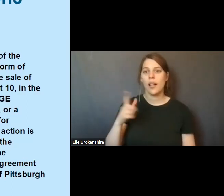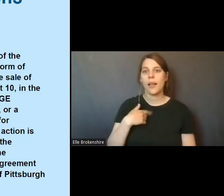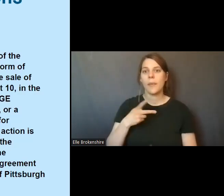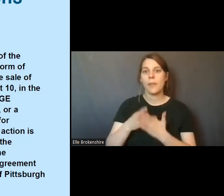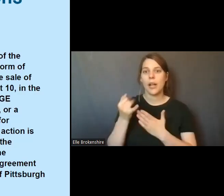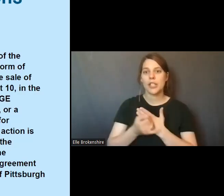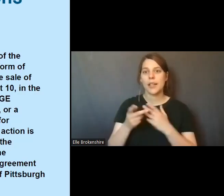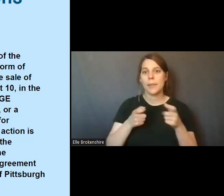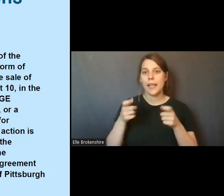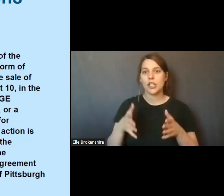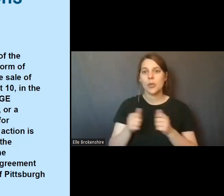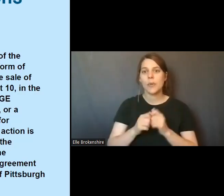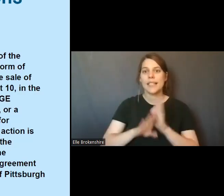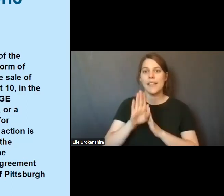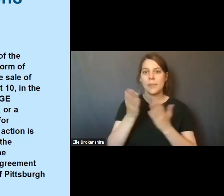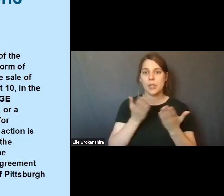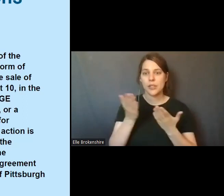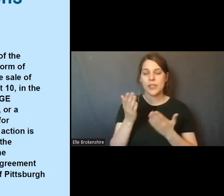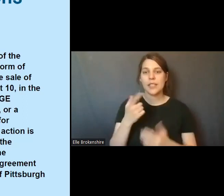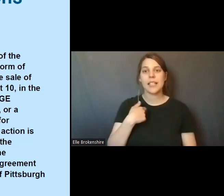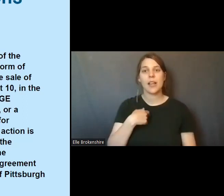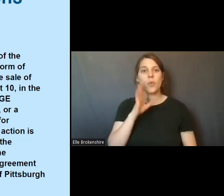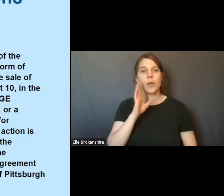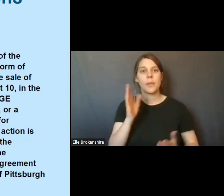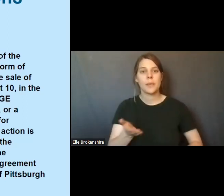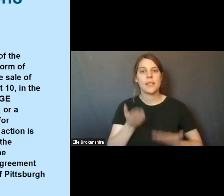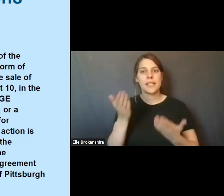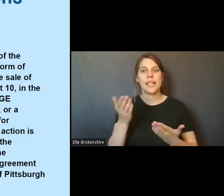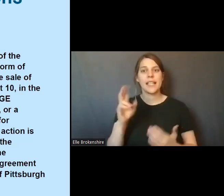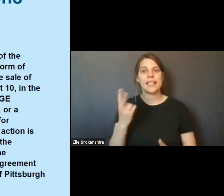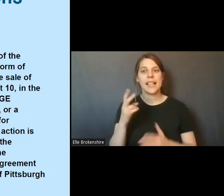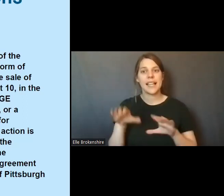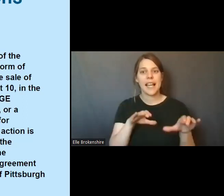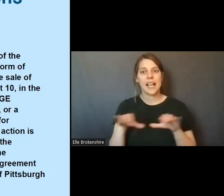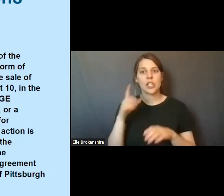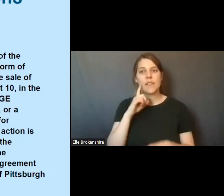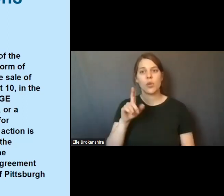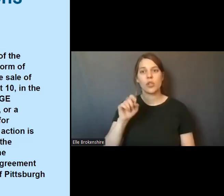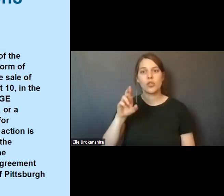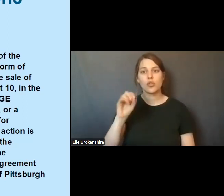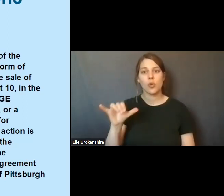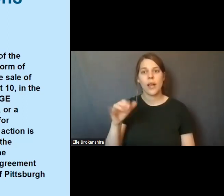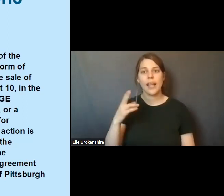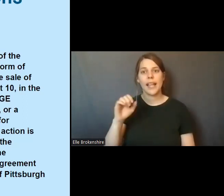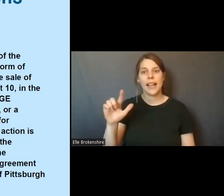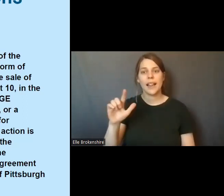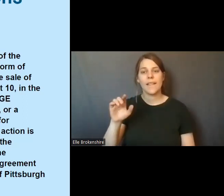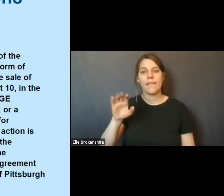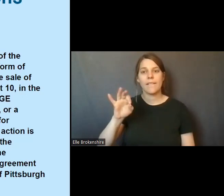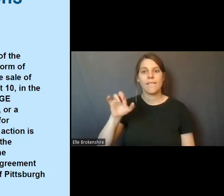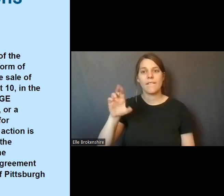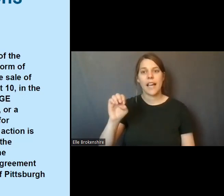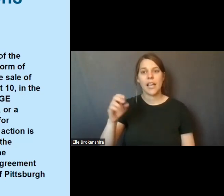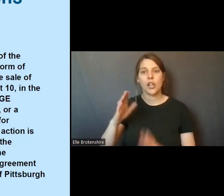Services. Today, I will be presenting the second board action for the Troy Hill Firehouse. Today, we look for authorization of